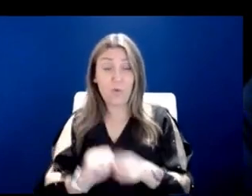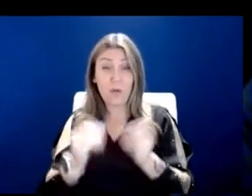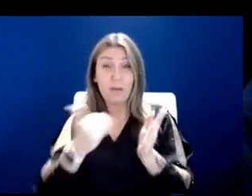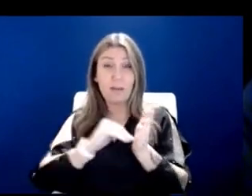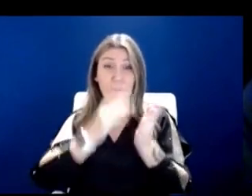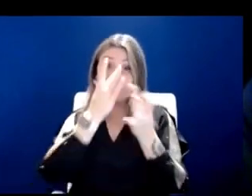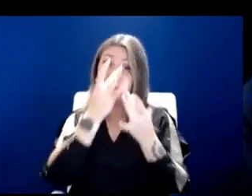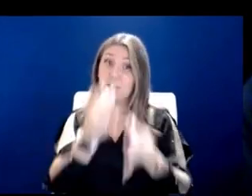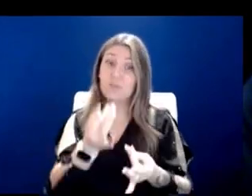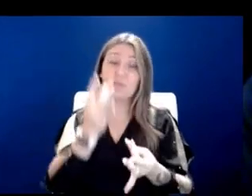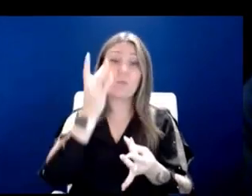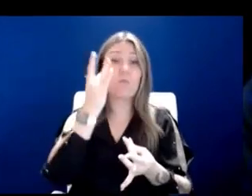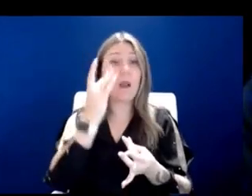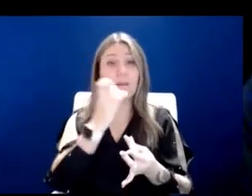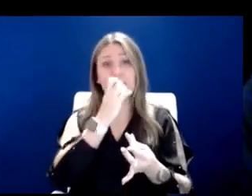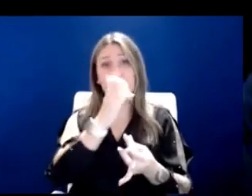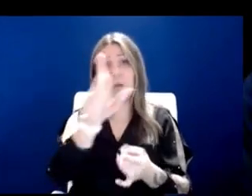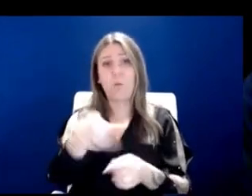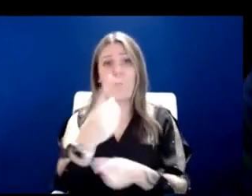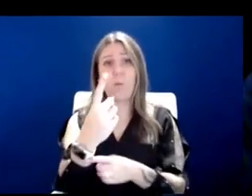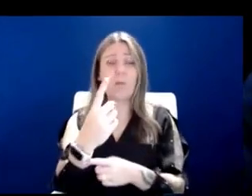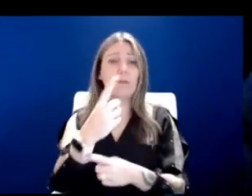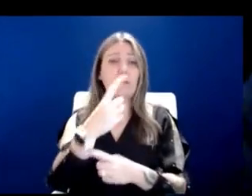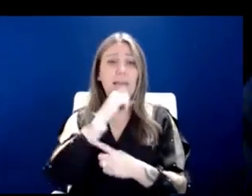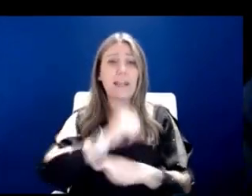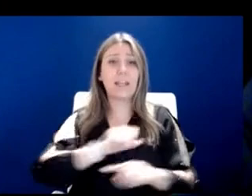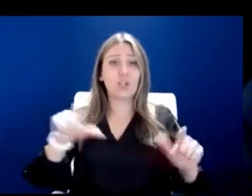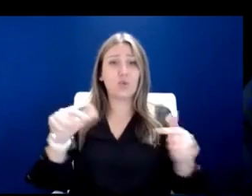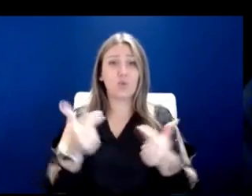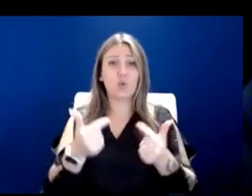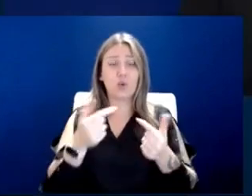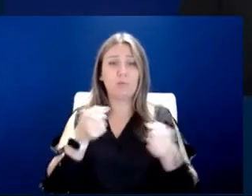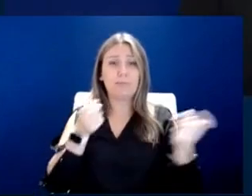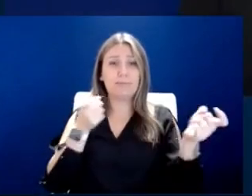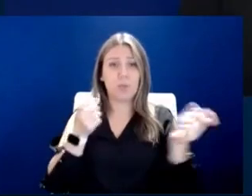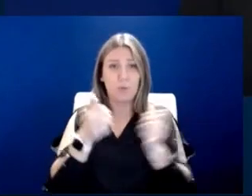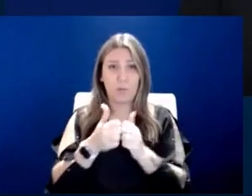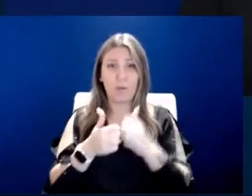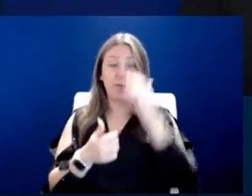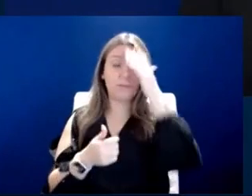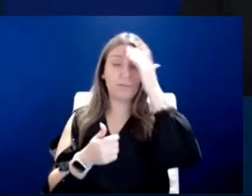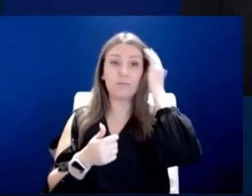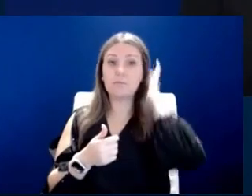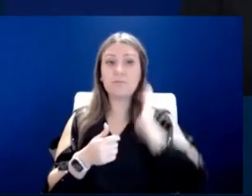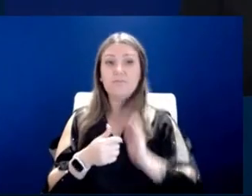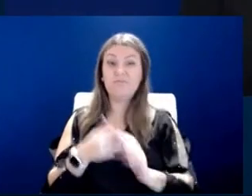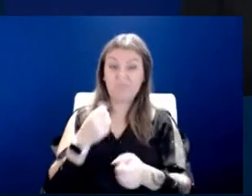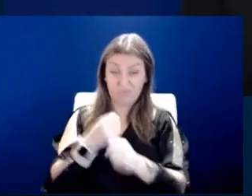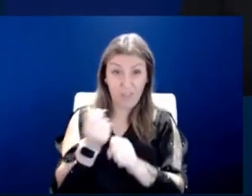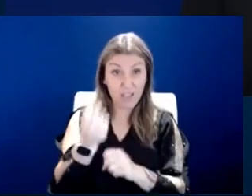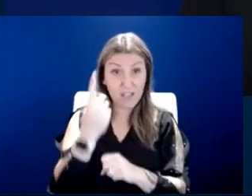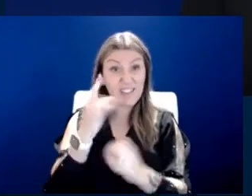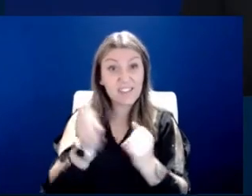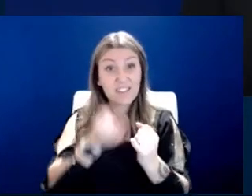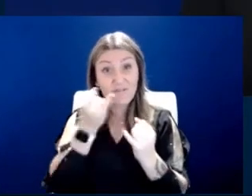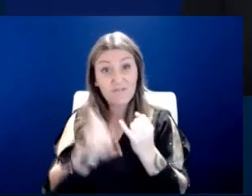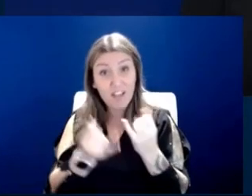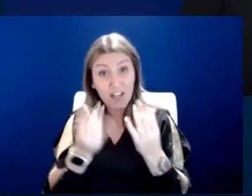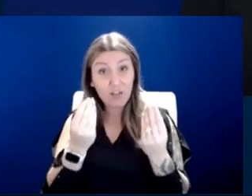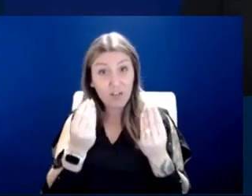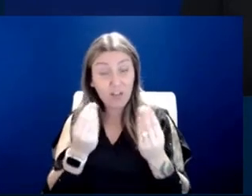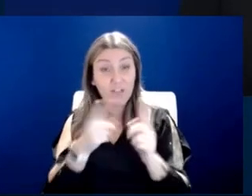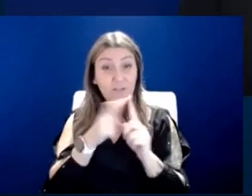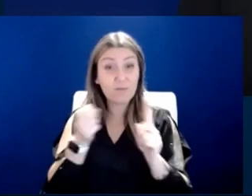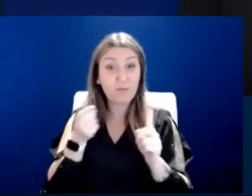not just a single age group that we're dealing with. Makes sense. Final thoughts from you. What could all of